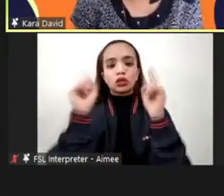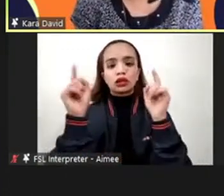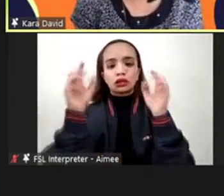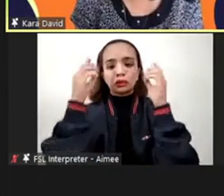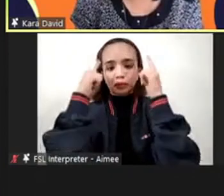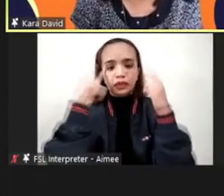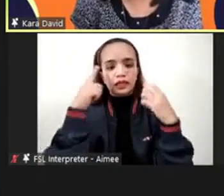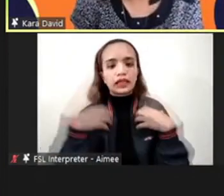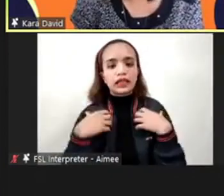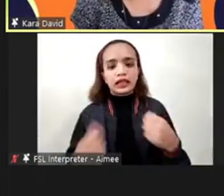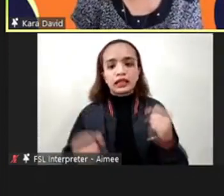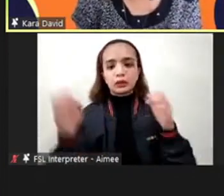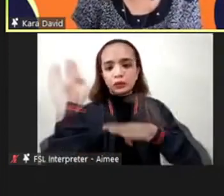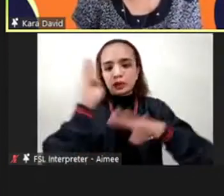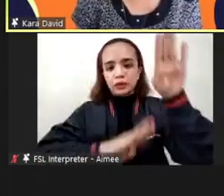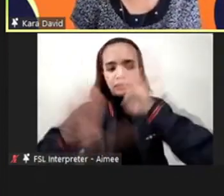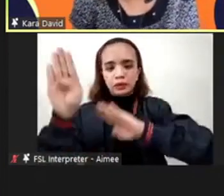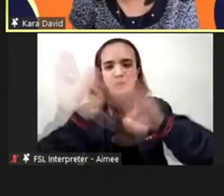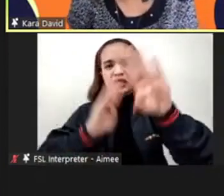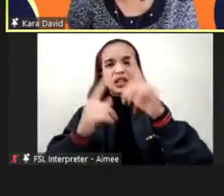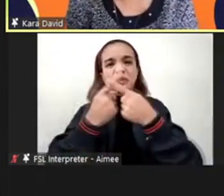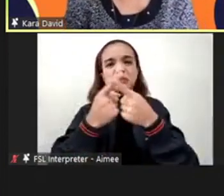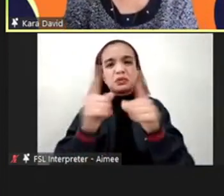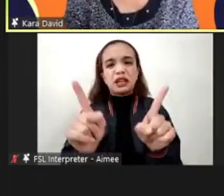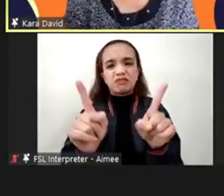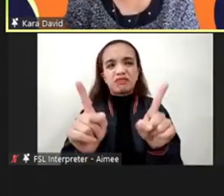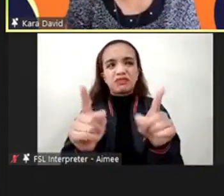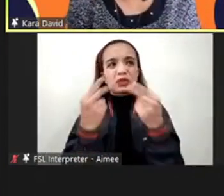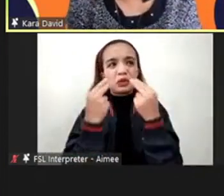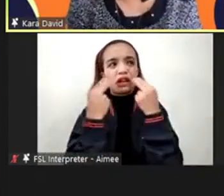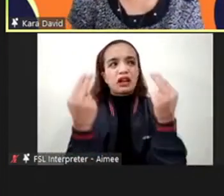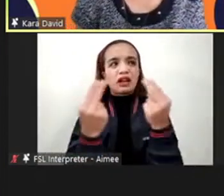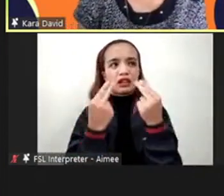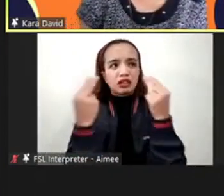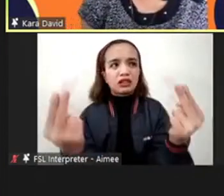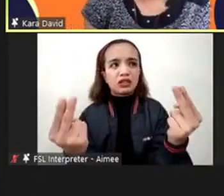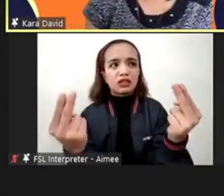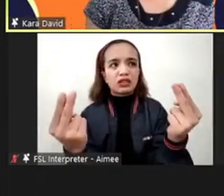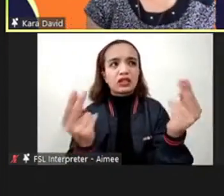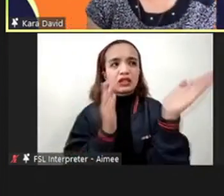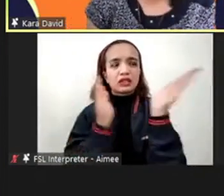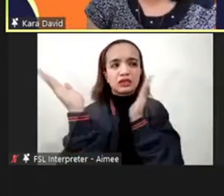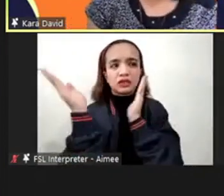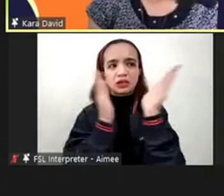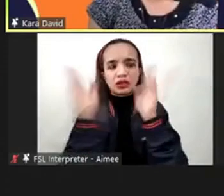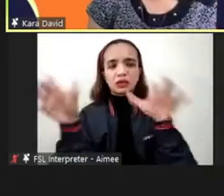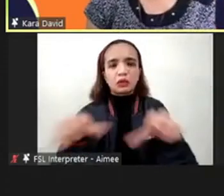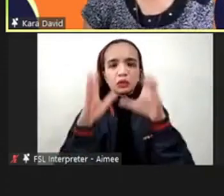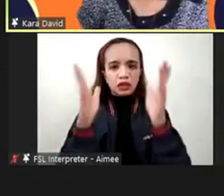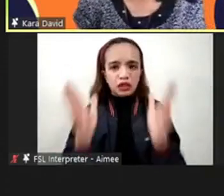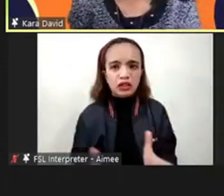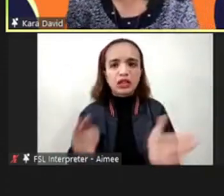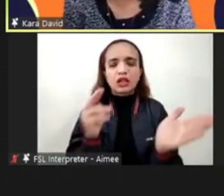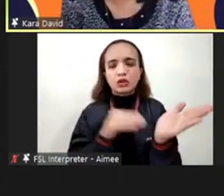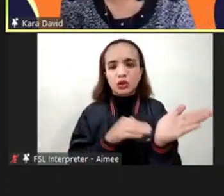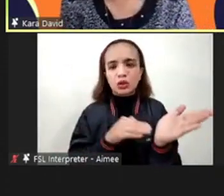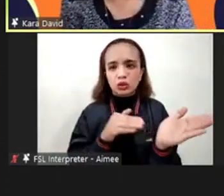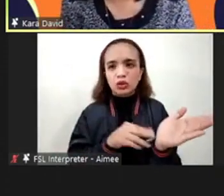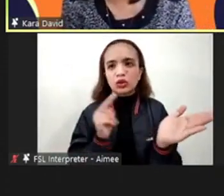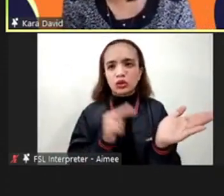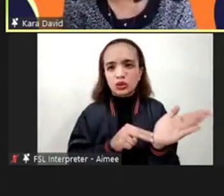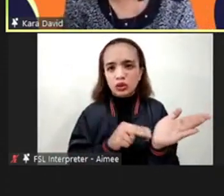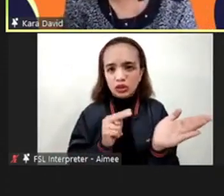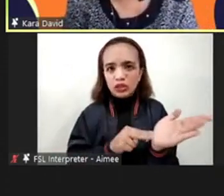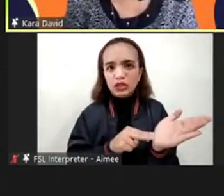ito, sadly, ay ang ating mga bayani, yung ating mga frontliners, mga doctors, nurses, social workers,